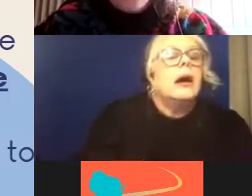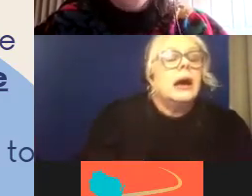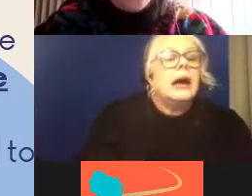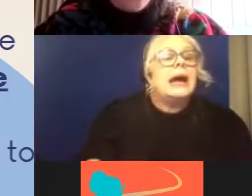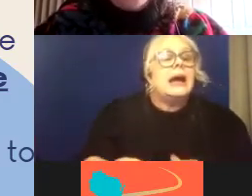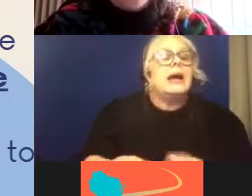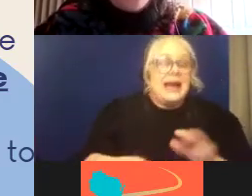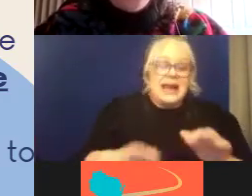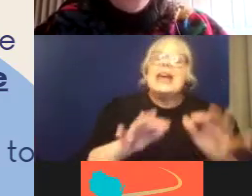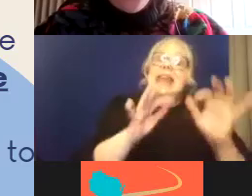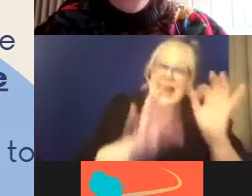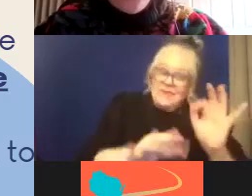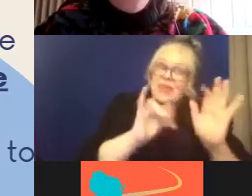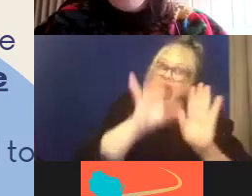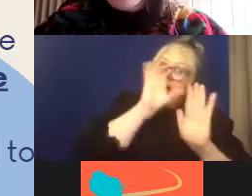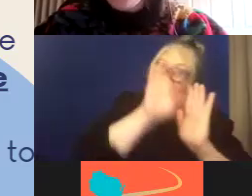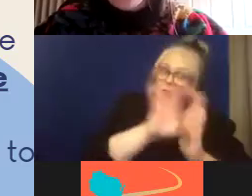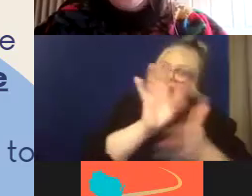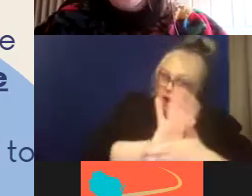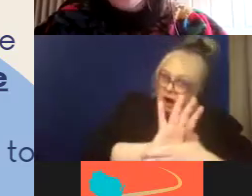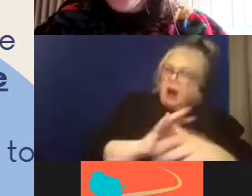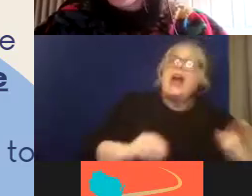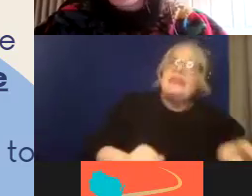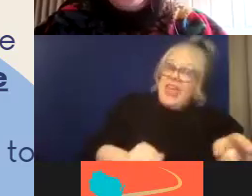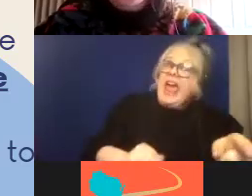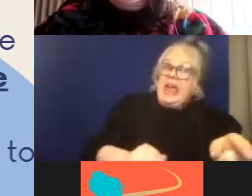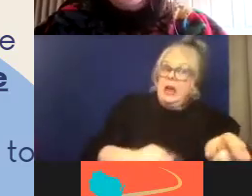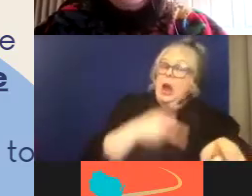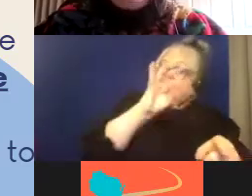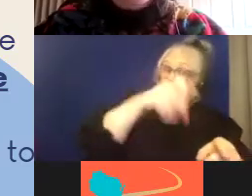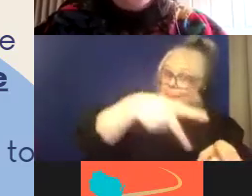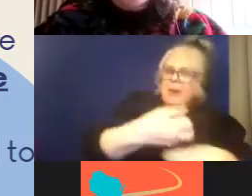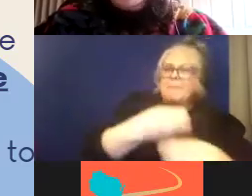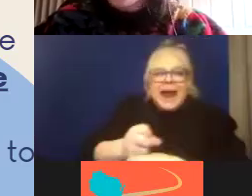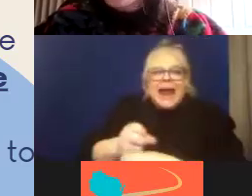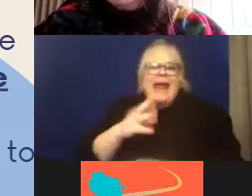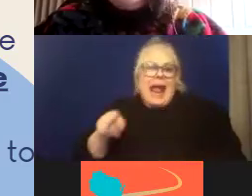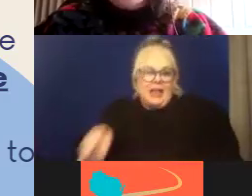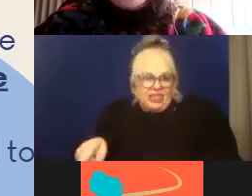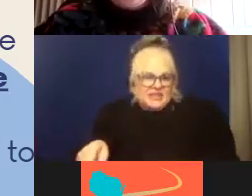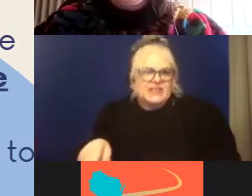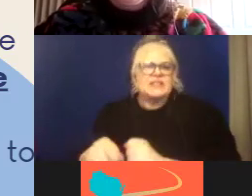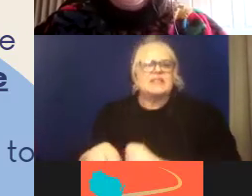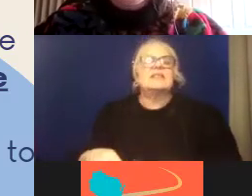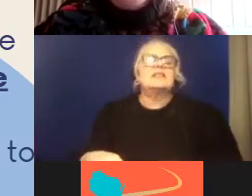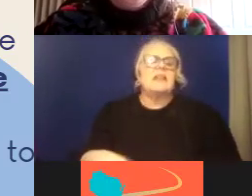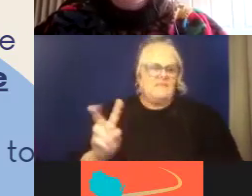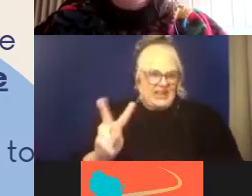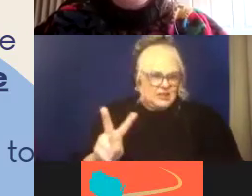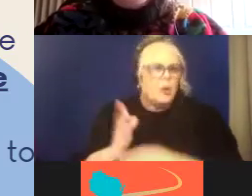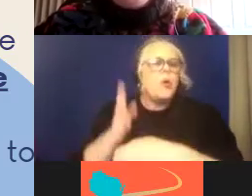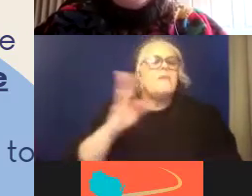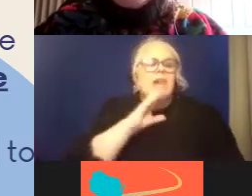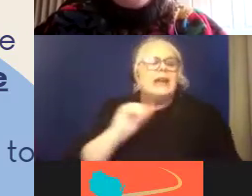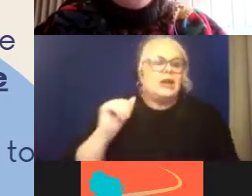Because of the laws about child sexual abuse material, any nude or sexual image of a person under the age of 18 is illegal